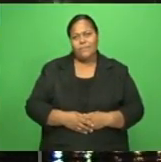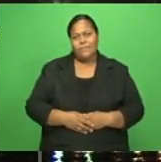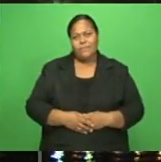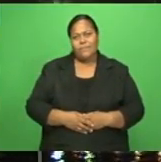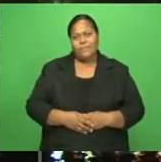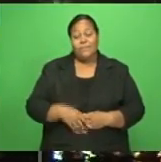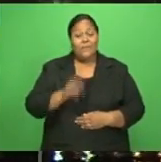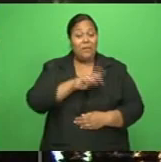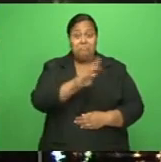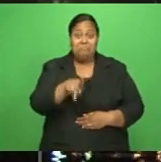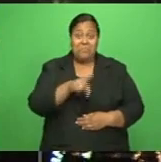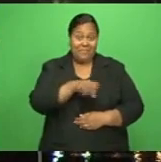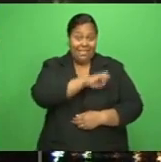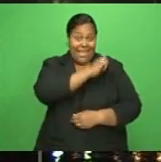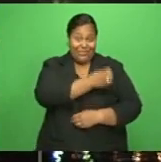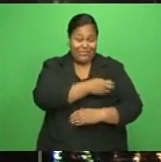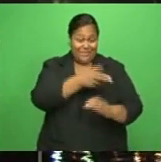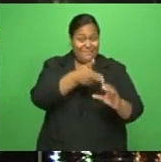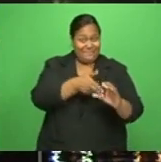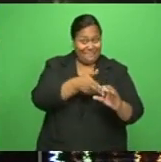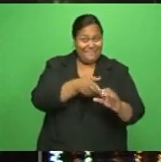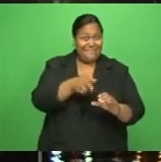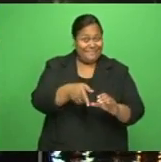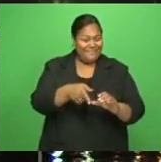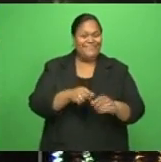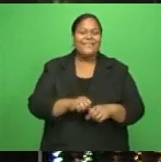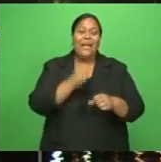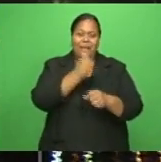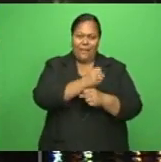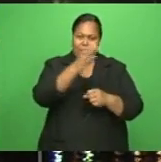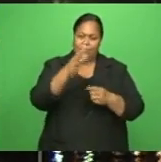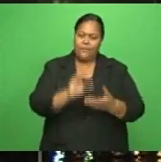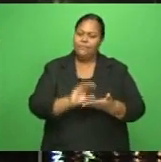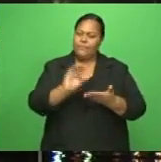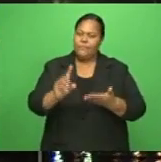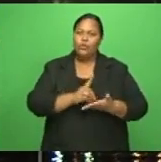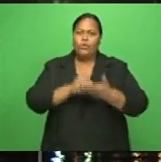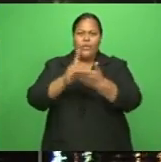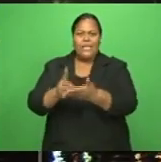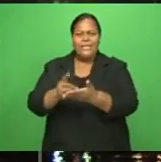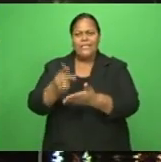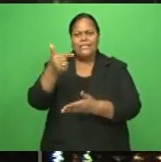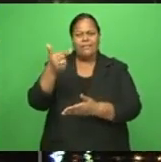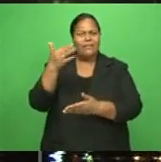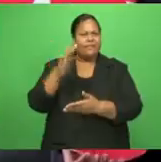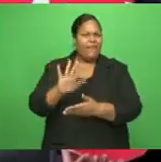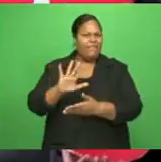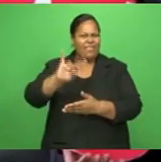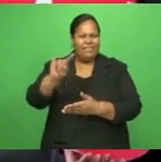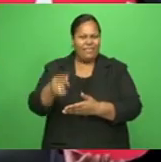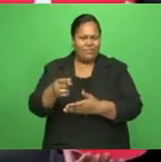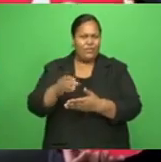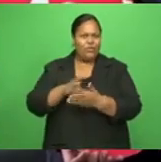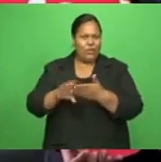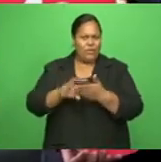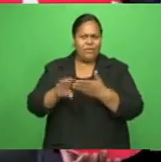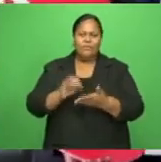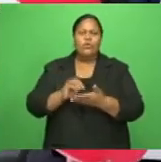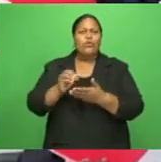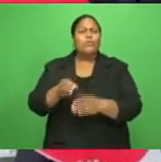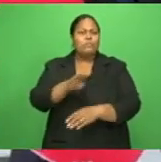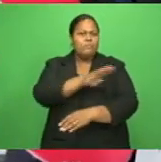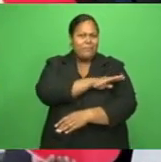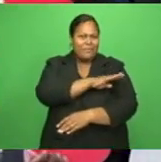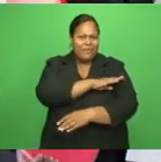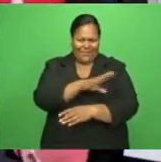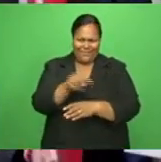Pacific Energy Limited has donated over $75,000 to the Prime Minister's Relief Fund. The funds were collected from a campaign where